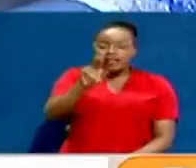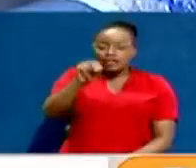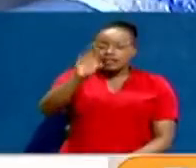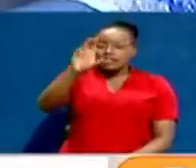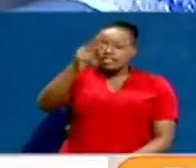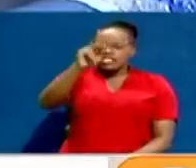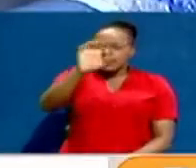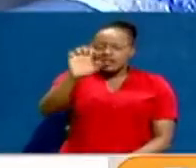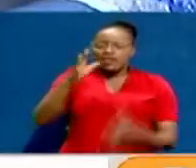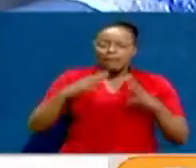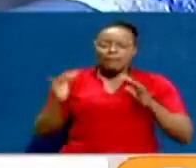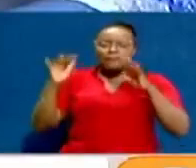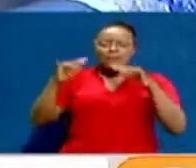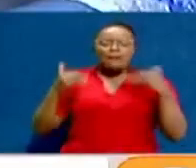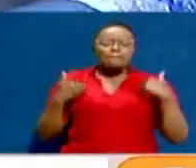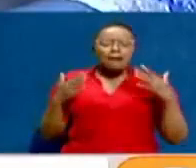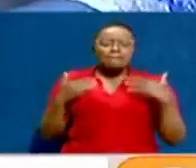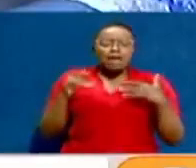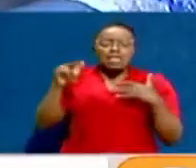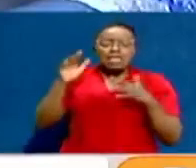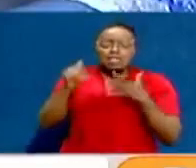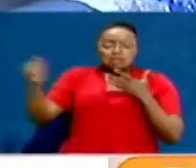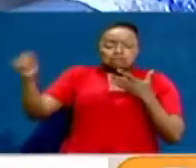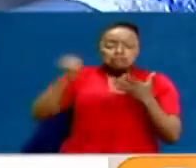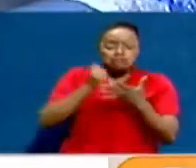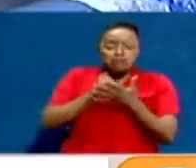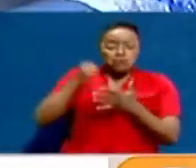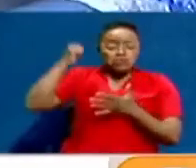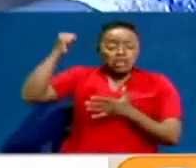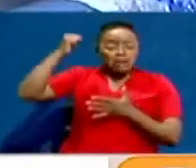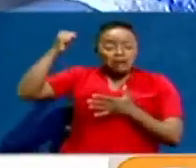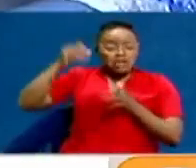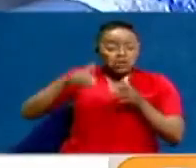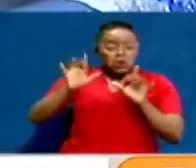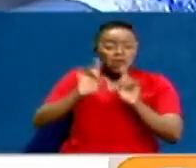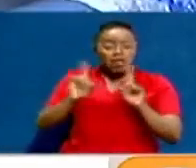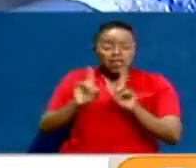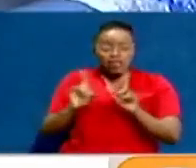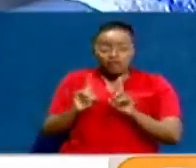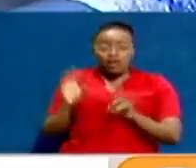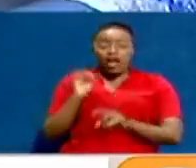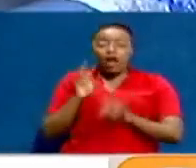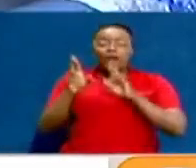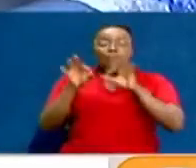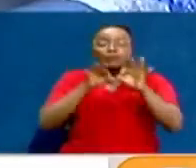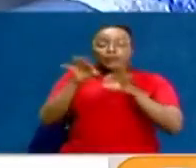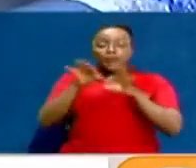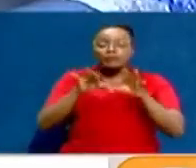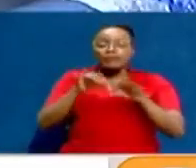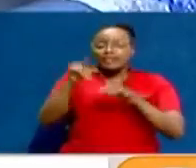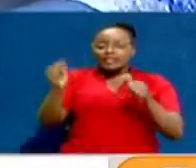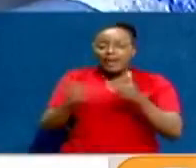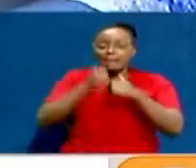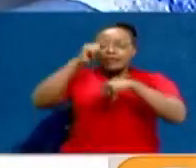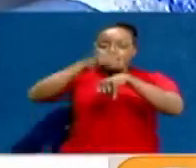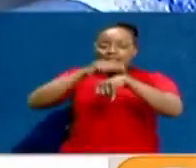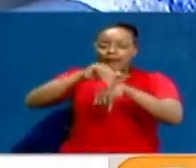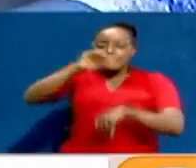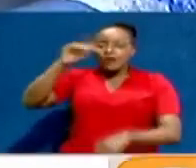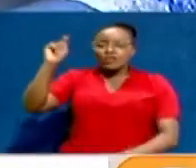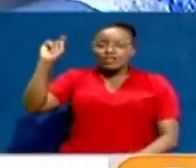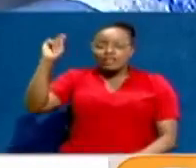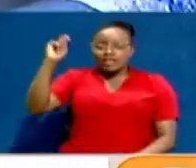Although those gathered denied that Muturi's coronation was political, Stephen Leto reports that it comes at a time the region